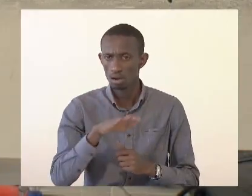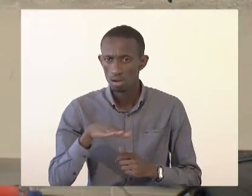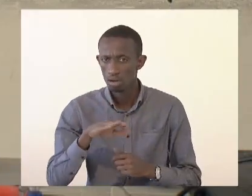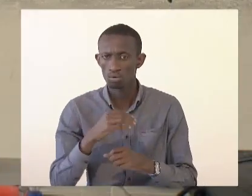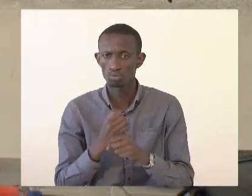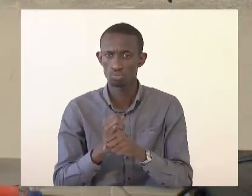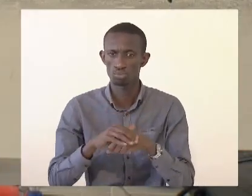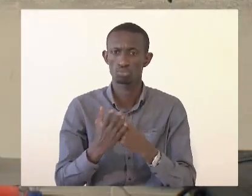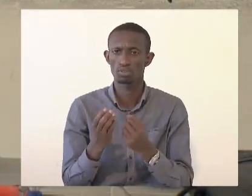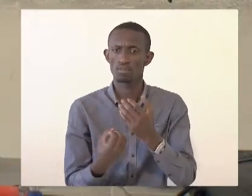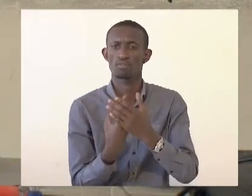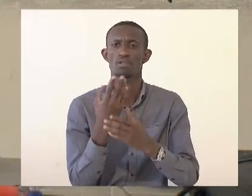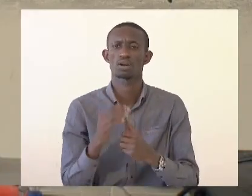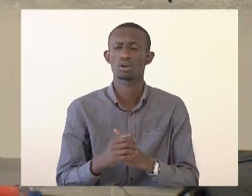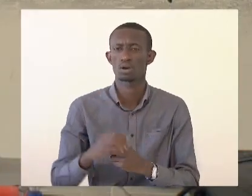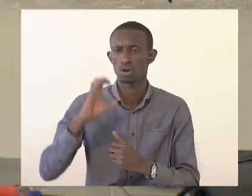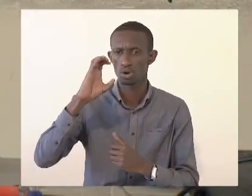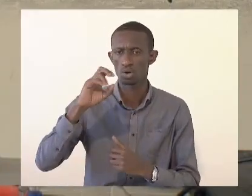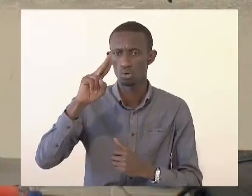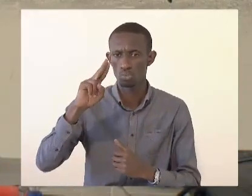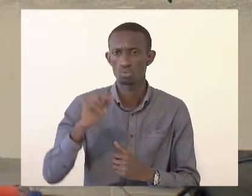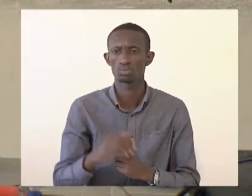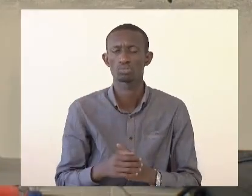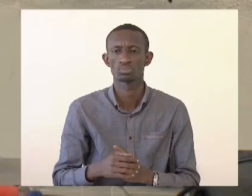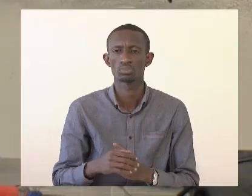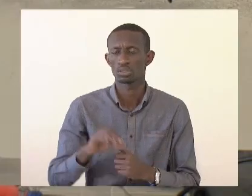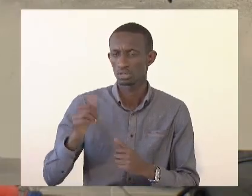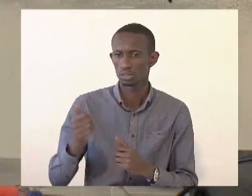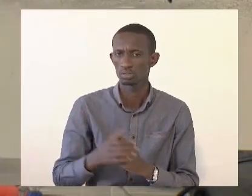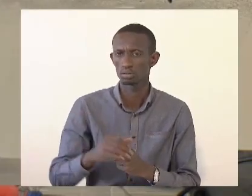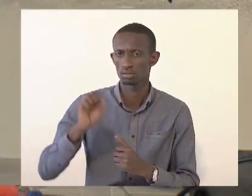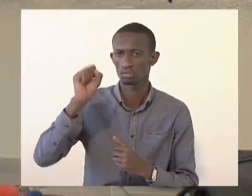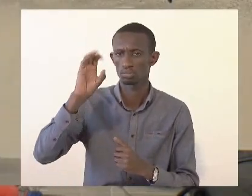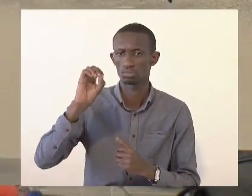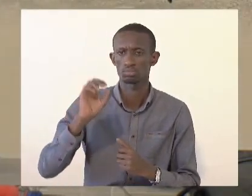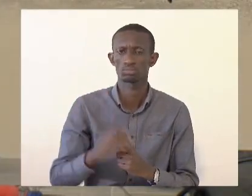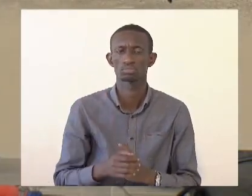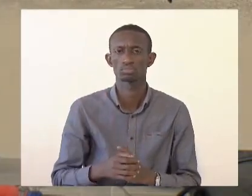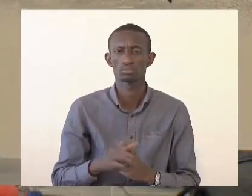copper and another one to give us the sulfate ion. Let us use